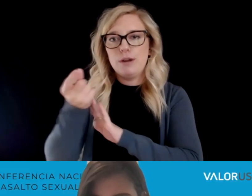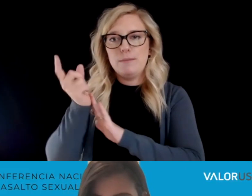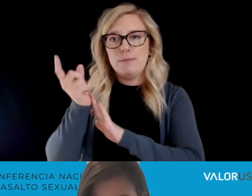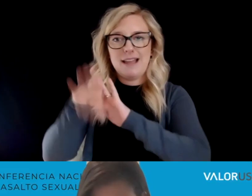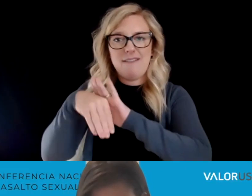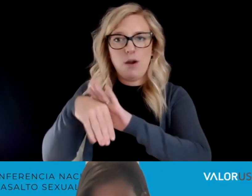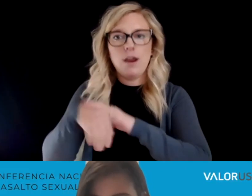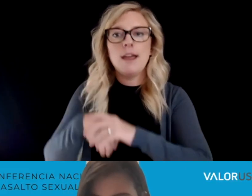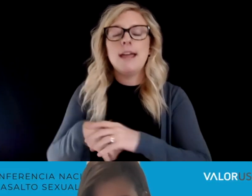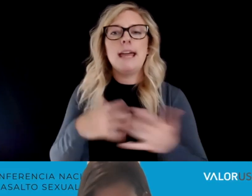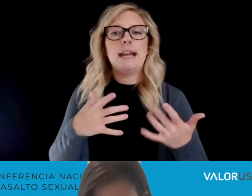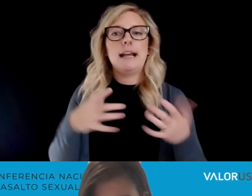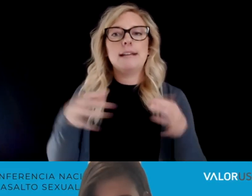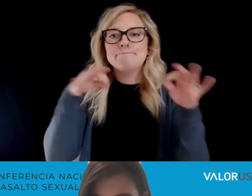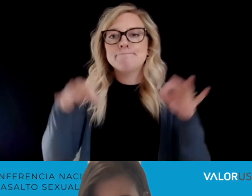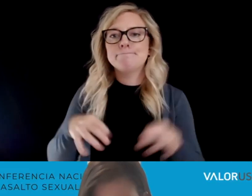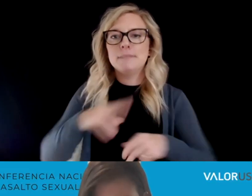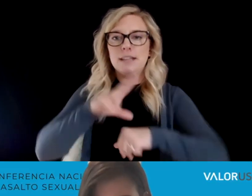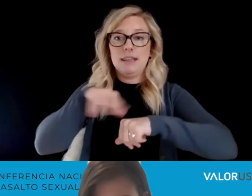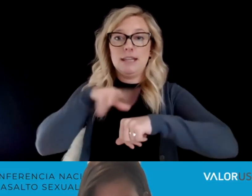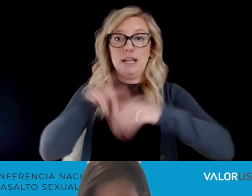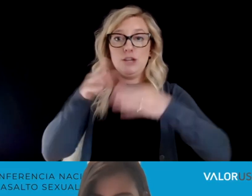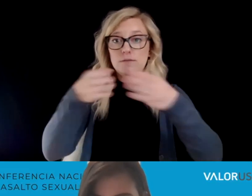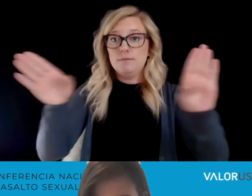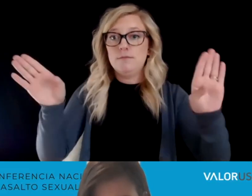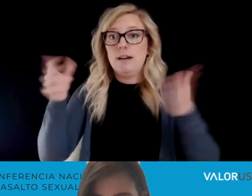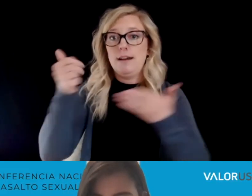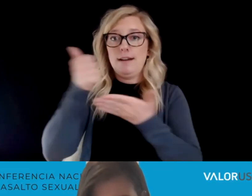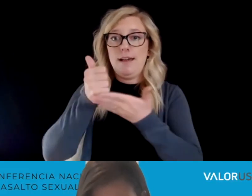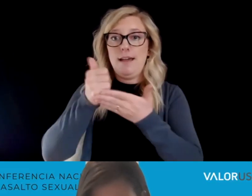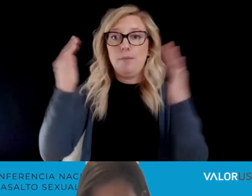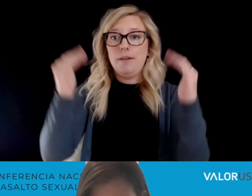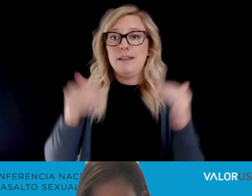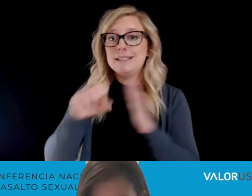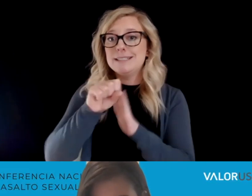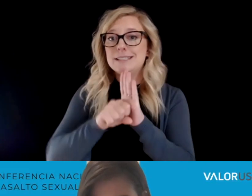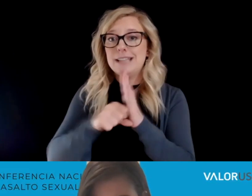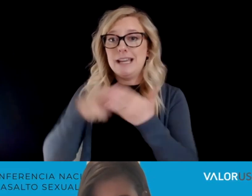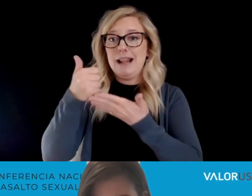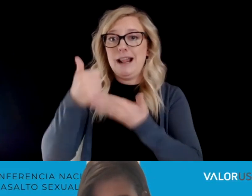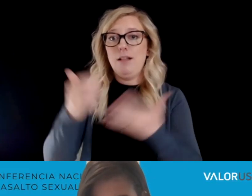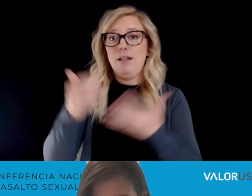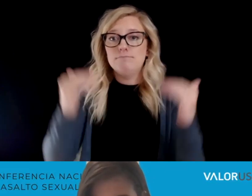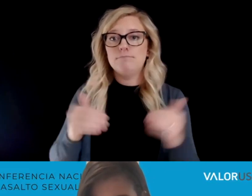help that we can offer, the national, the state help, and also local help.